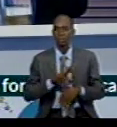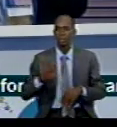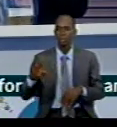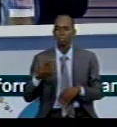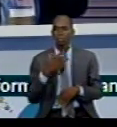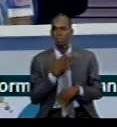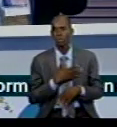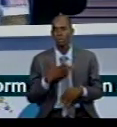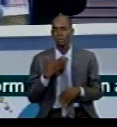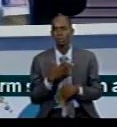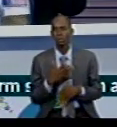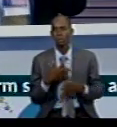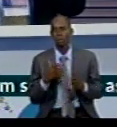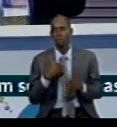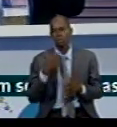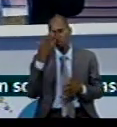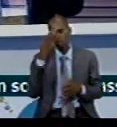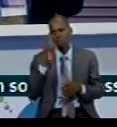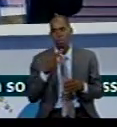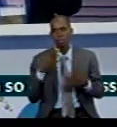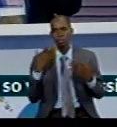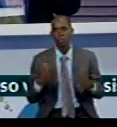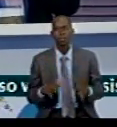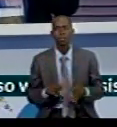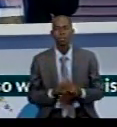en levant la main?